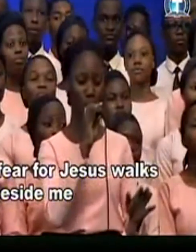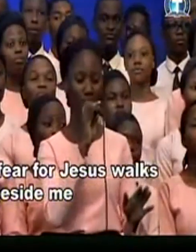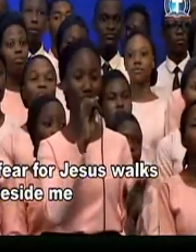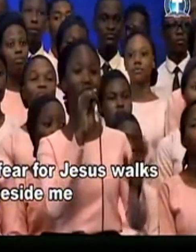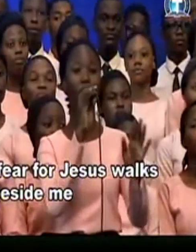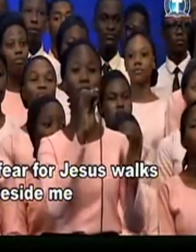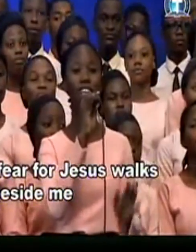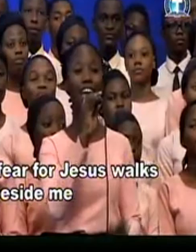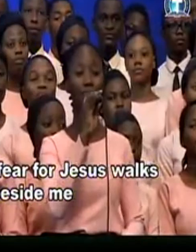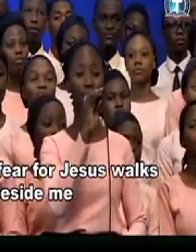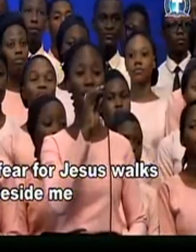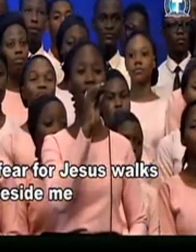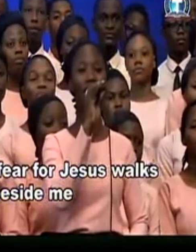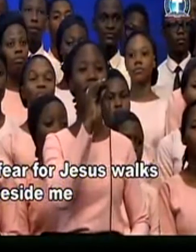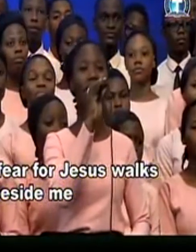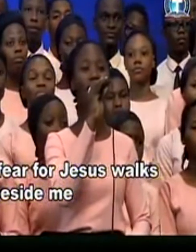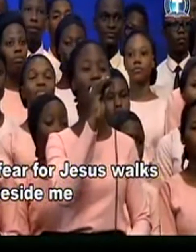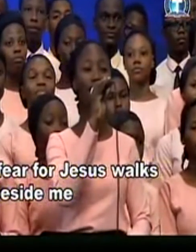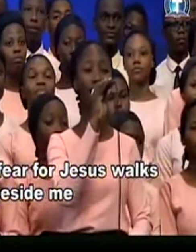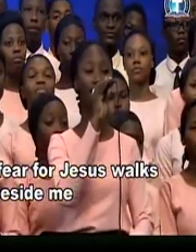Jesus walks beside me.